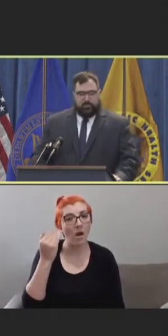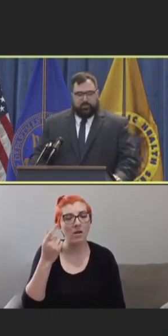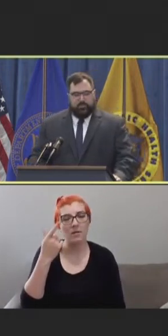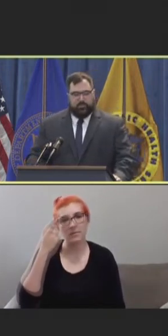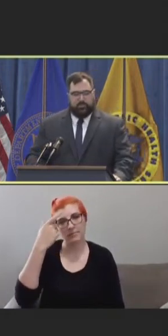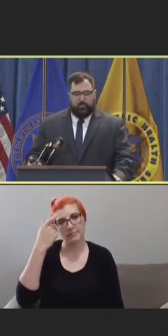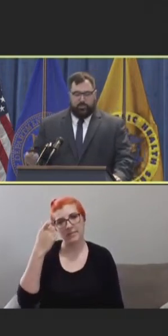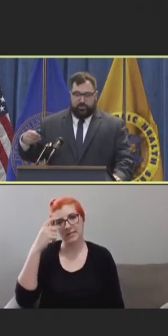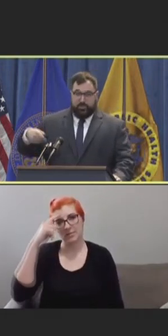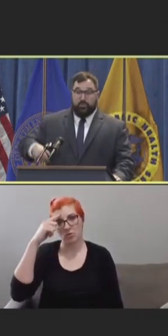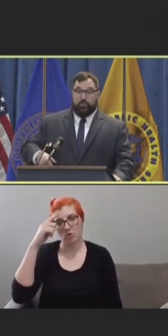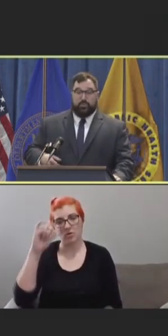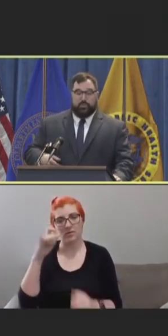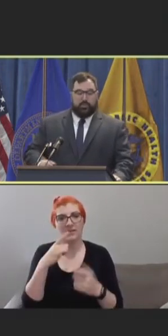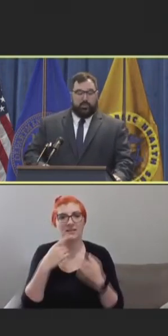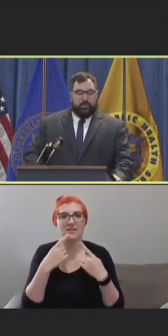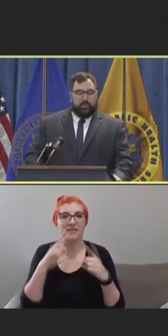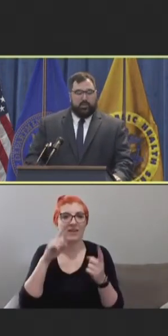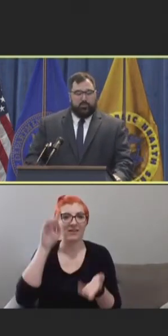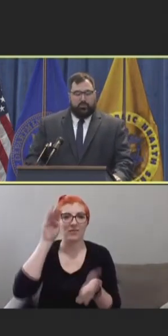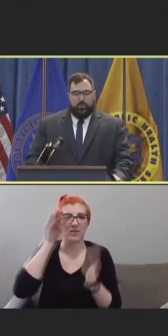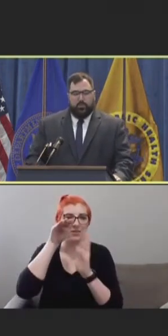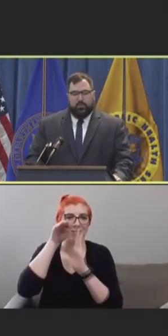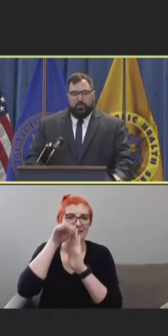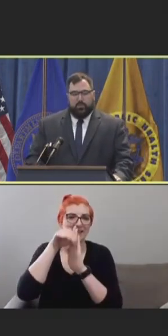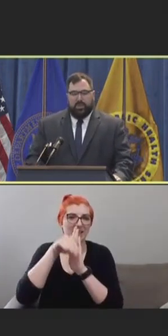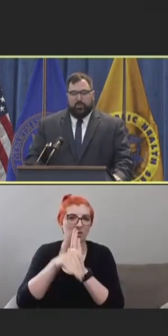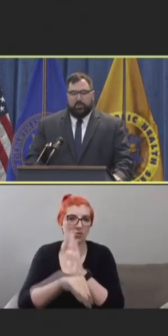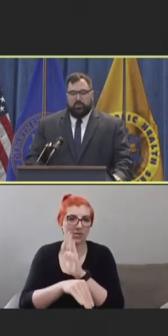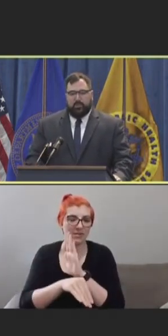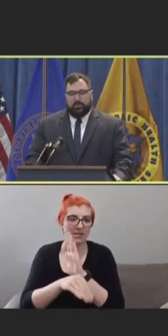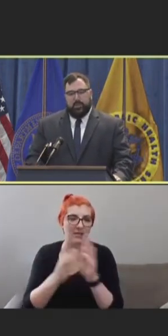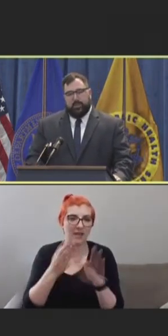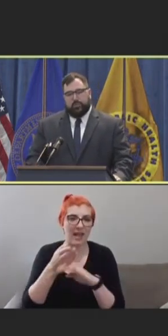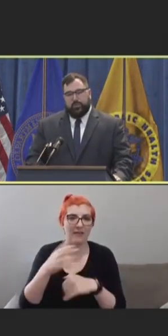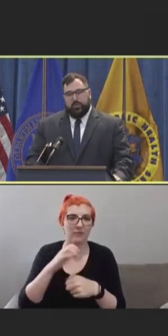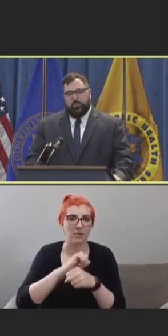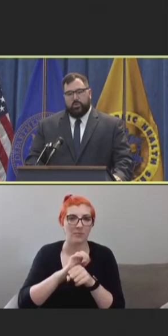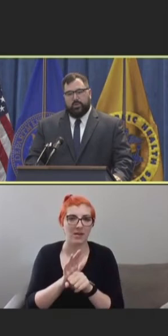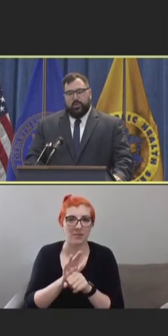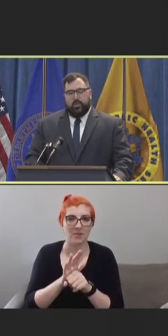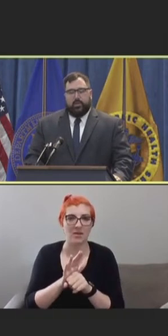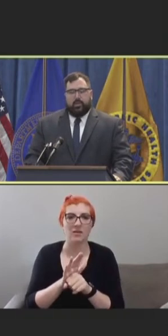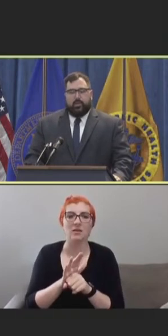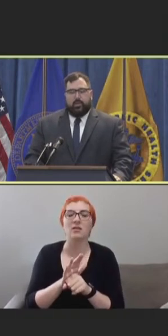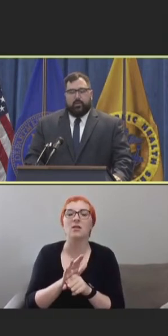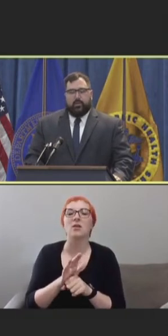effectiveness was decreasing following the pandemic 2009 H1N1